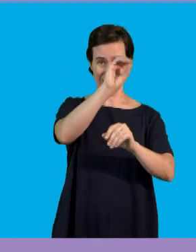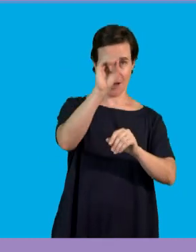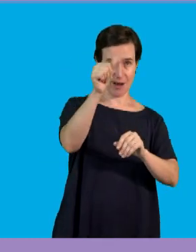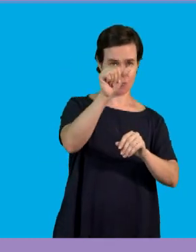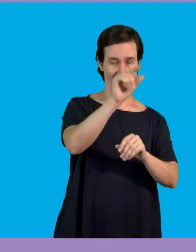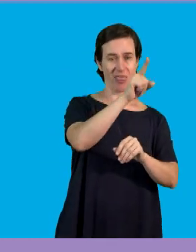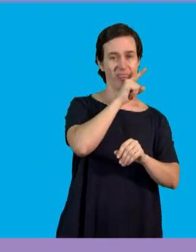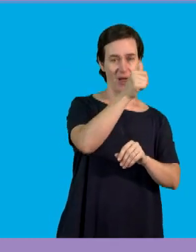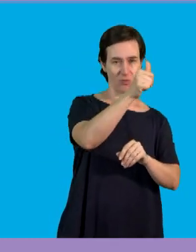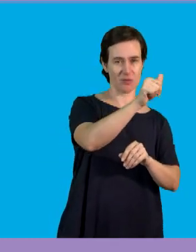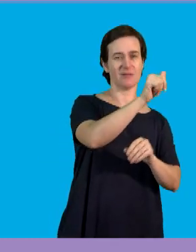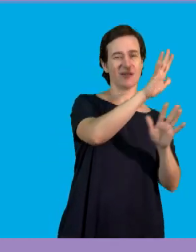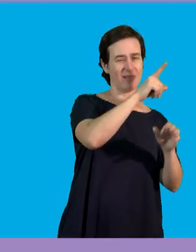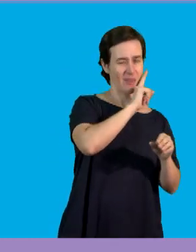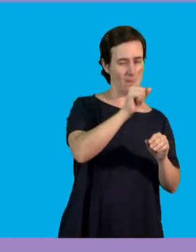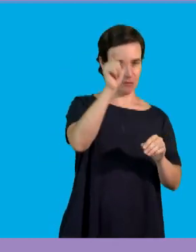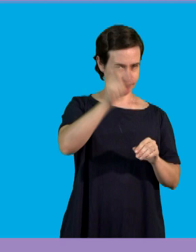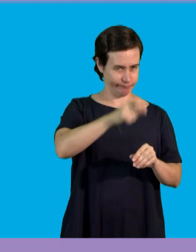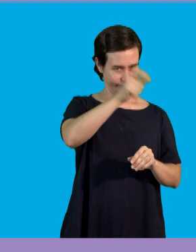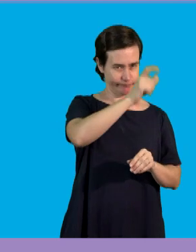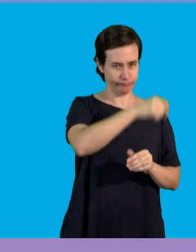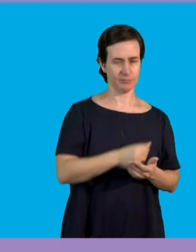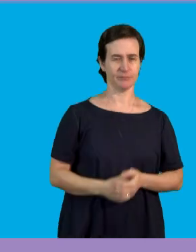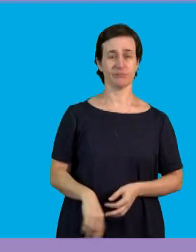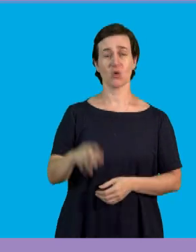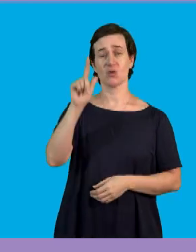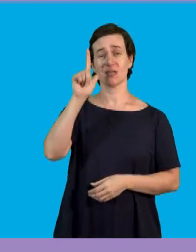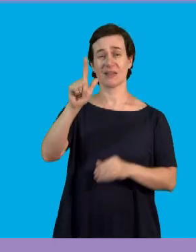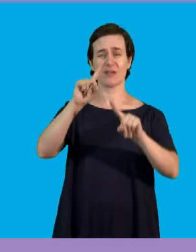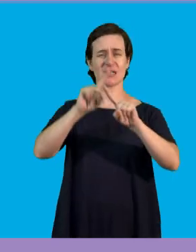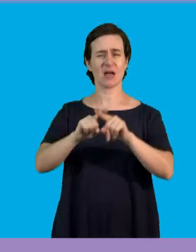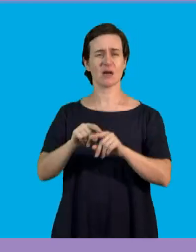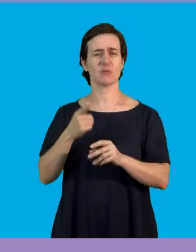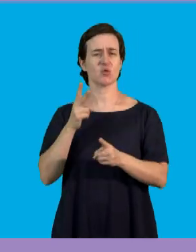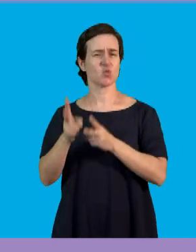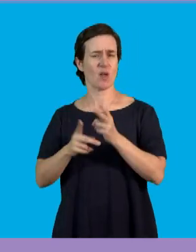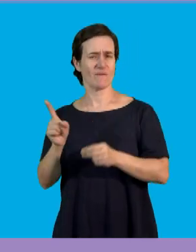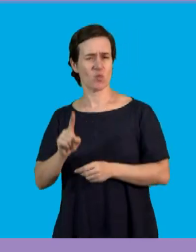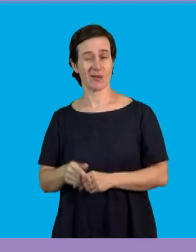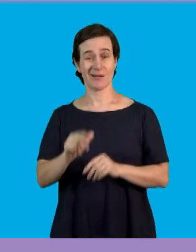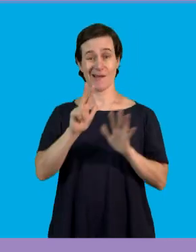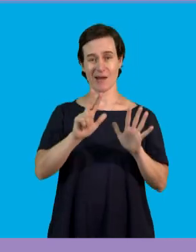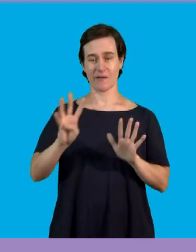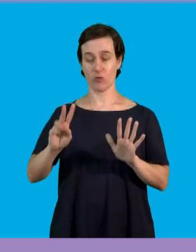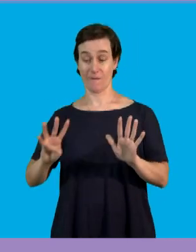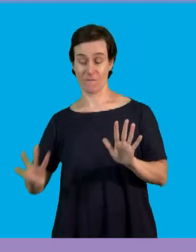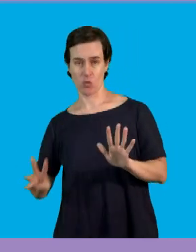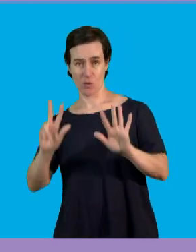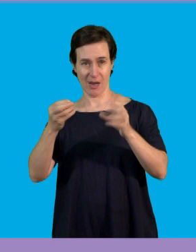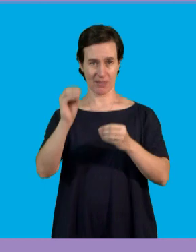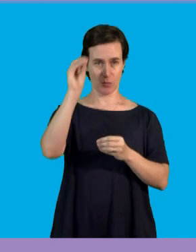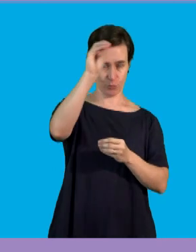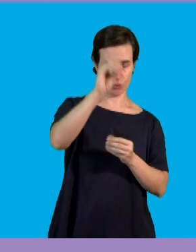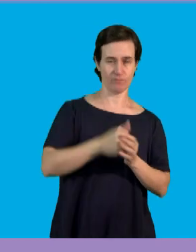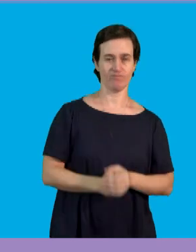in mind. So we have 7 ones multiplied by 12. That gives us 84. And then we